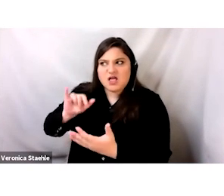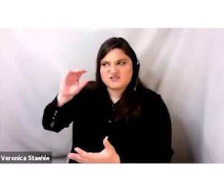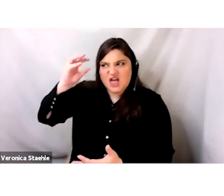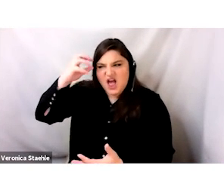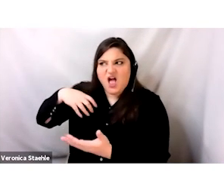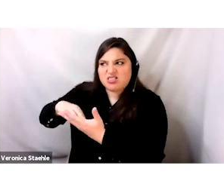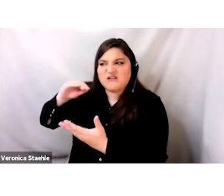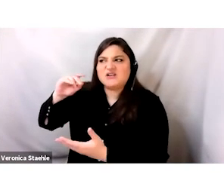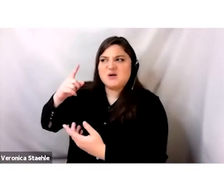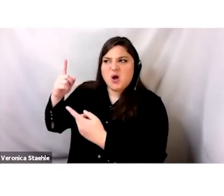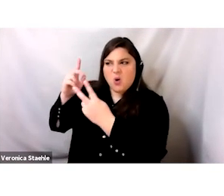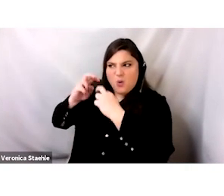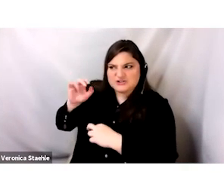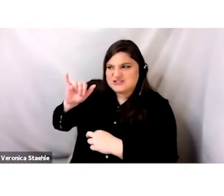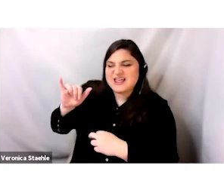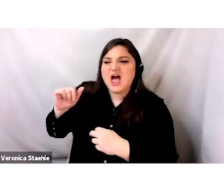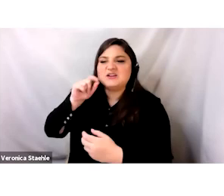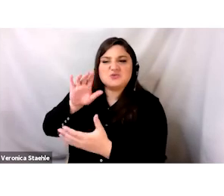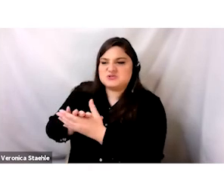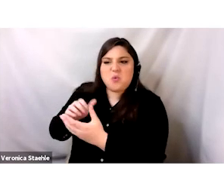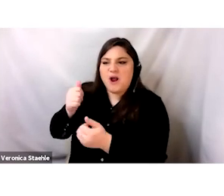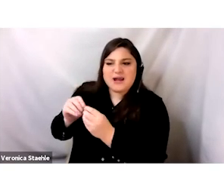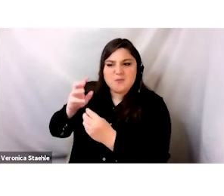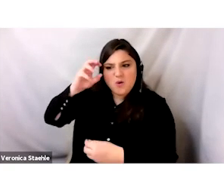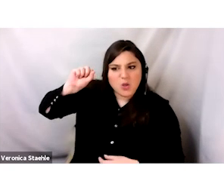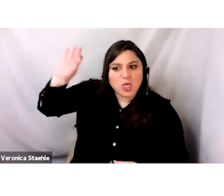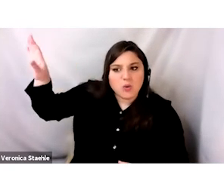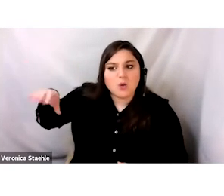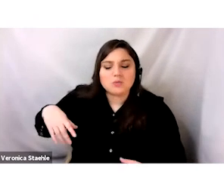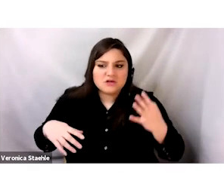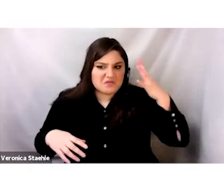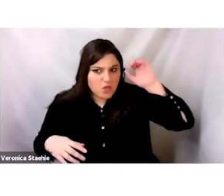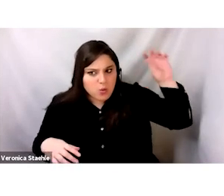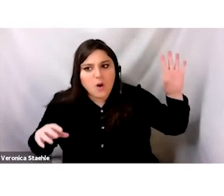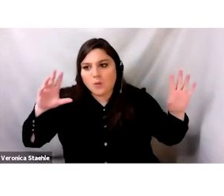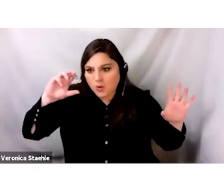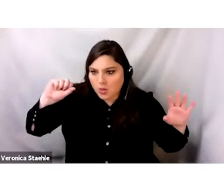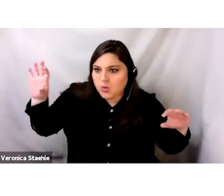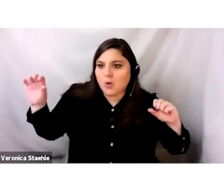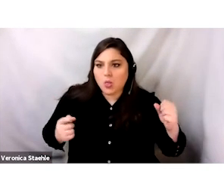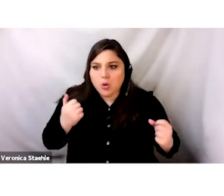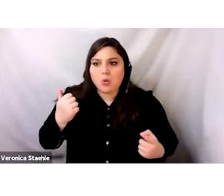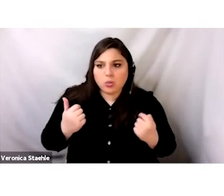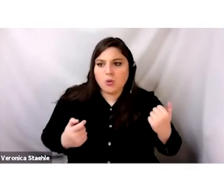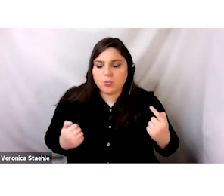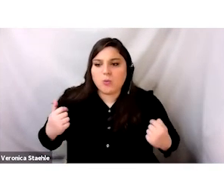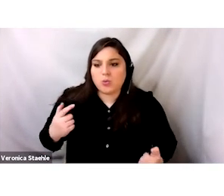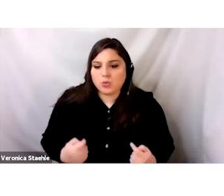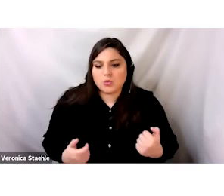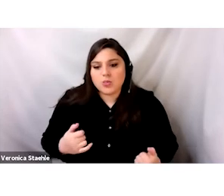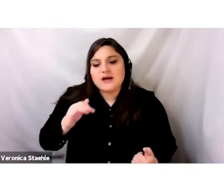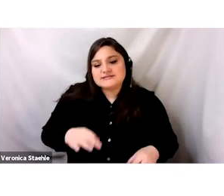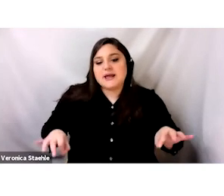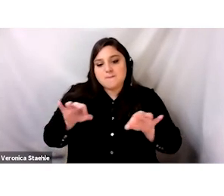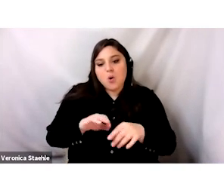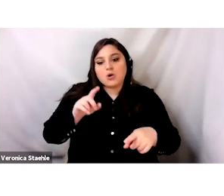up in a space, I'm able to not only notice the inequities, I also notice this sense of joy and the acts of resiliency. And I also